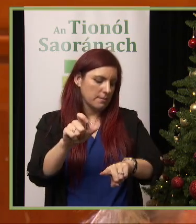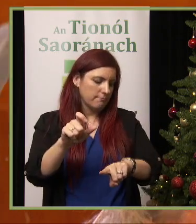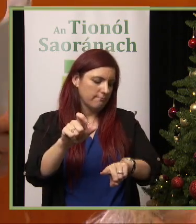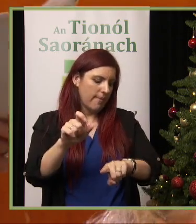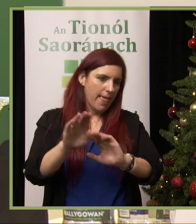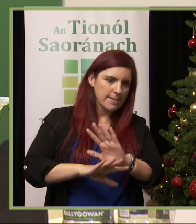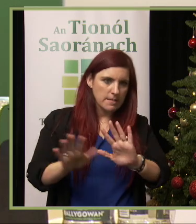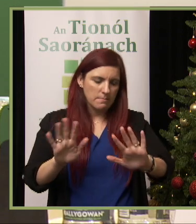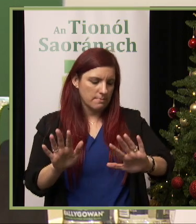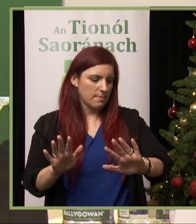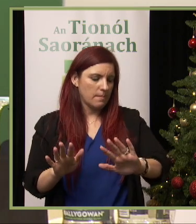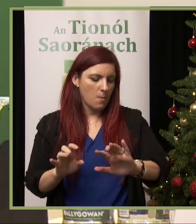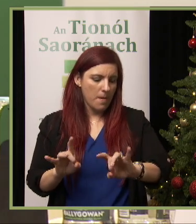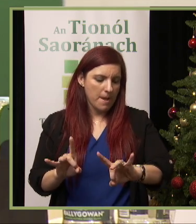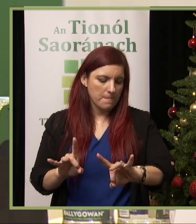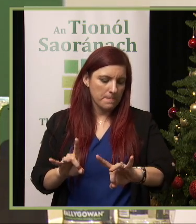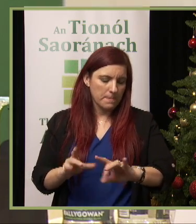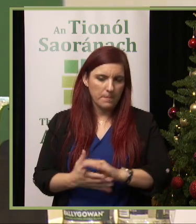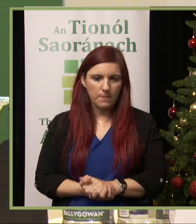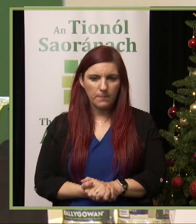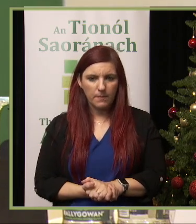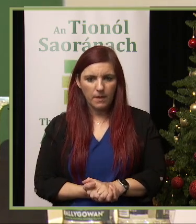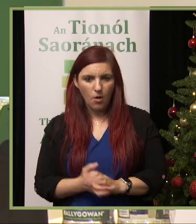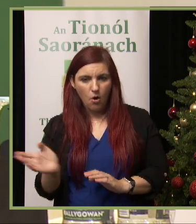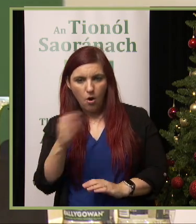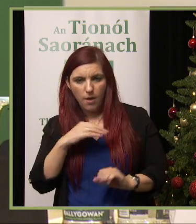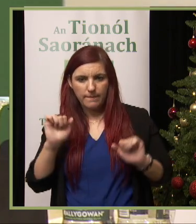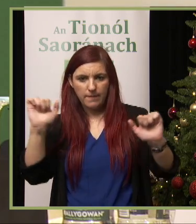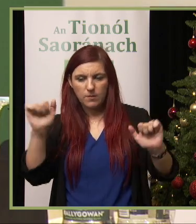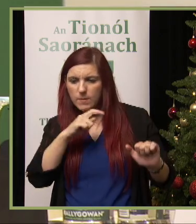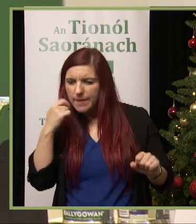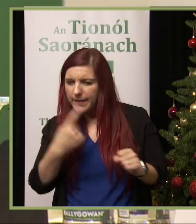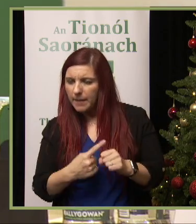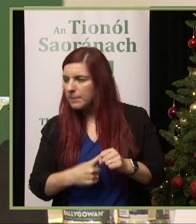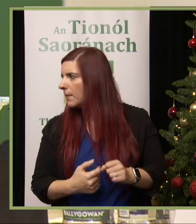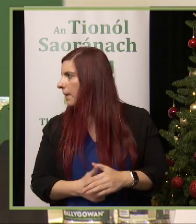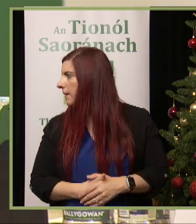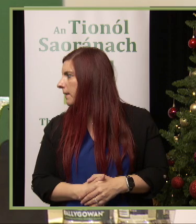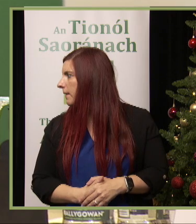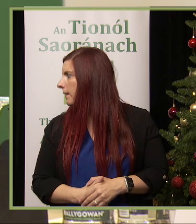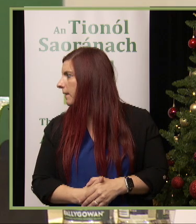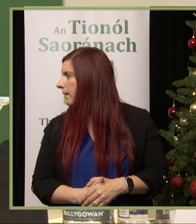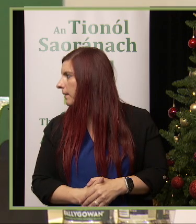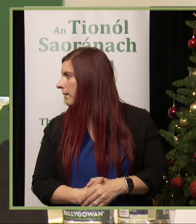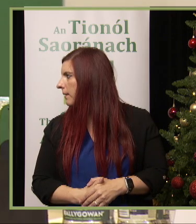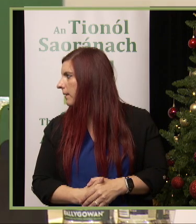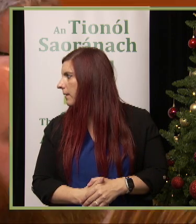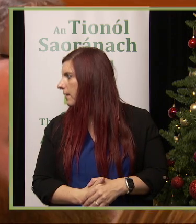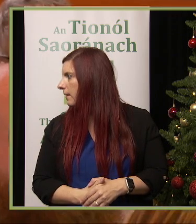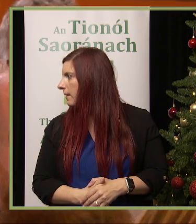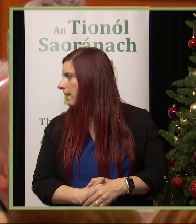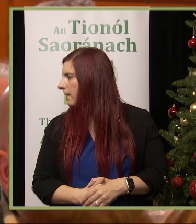Yeah. Okay. All in favour of... Can you say it again, Nessa? Yeah.